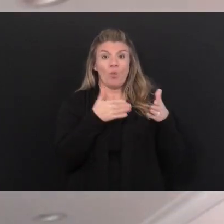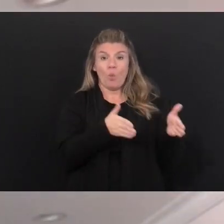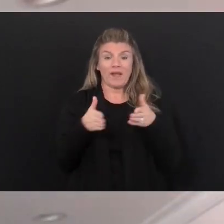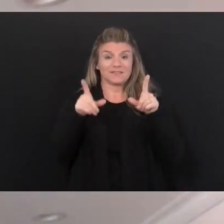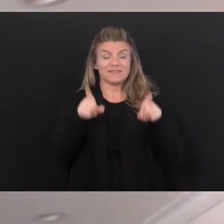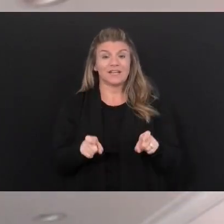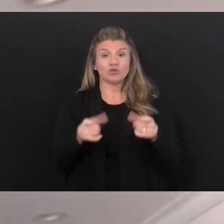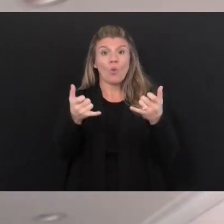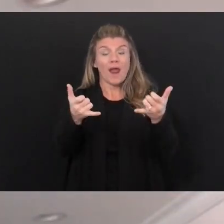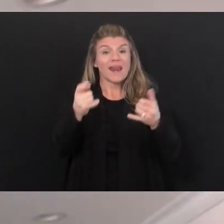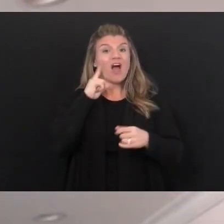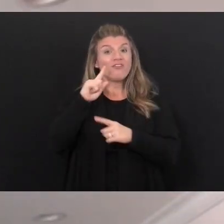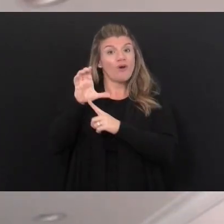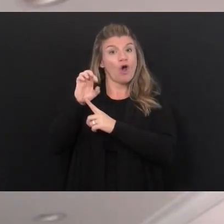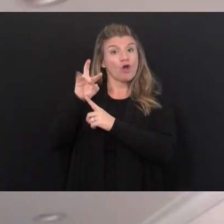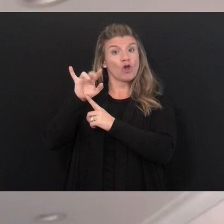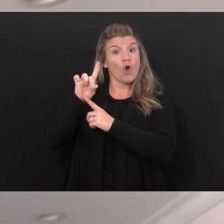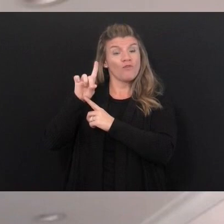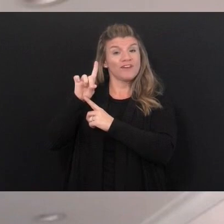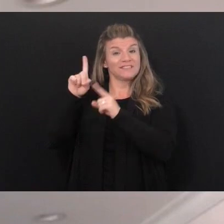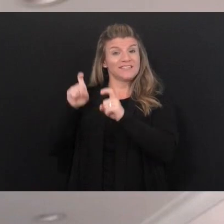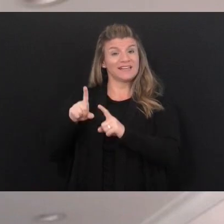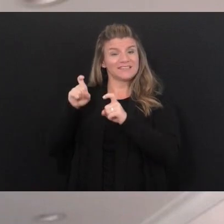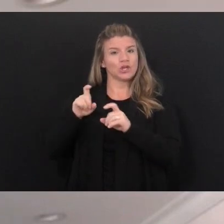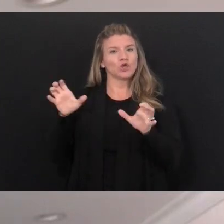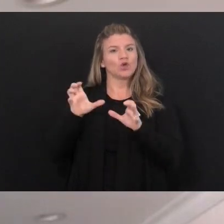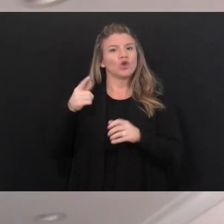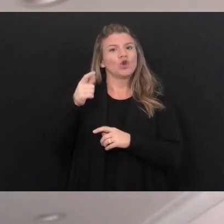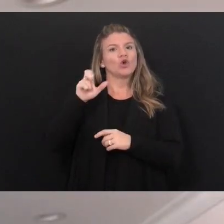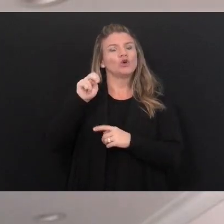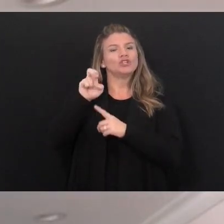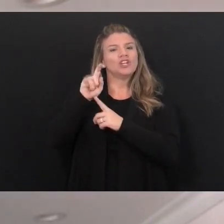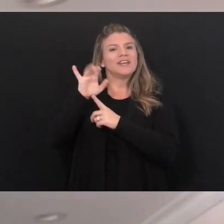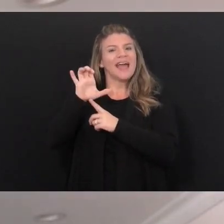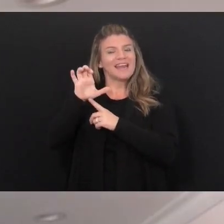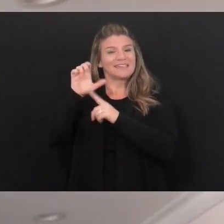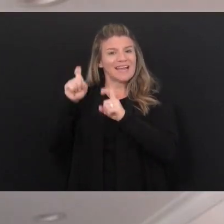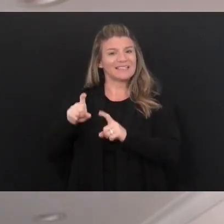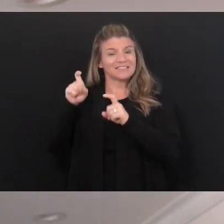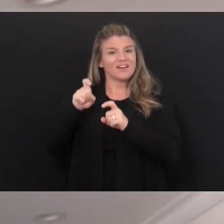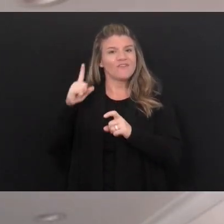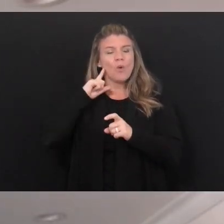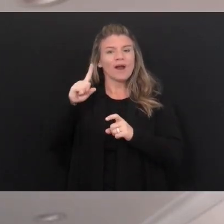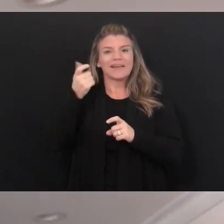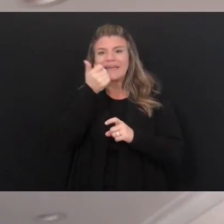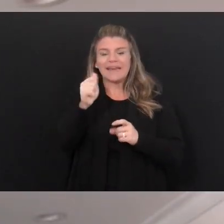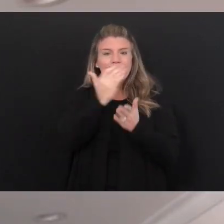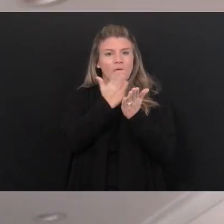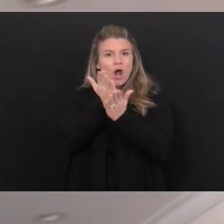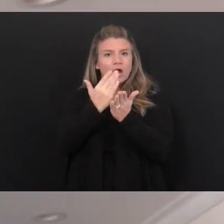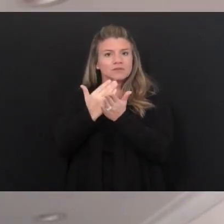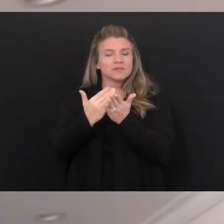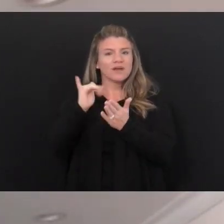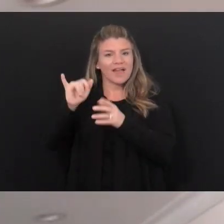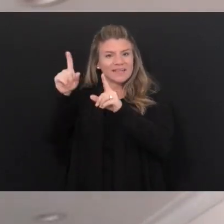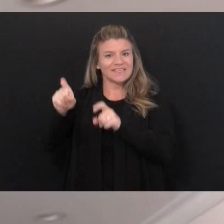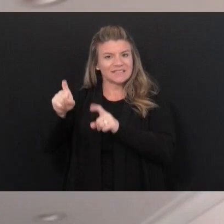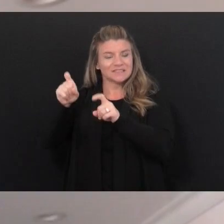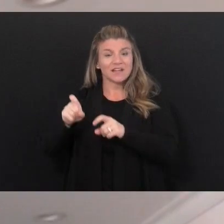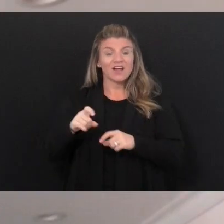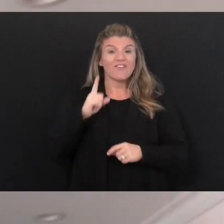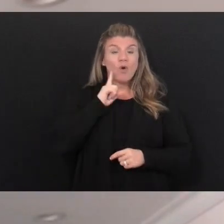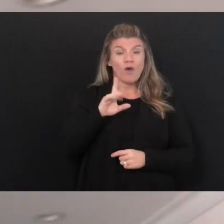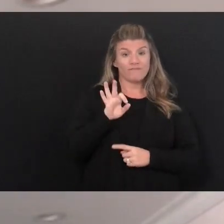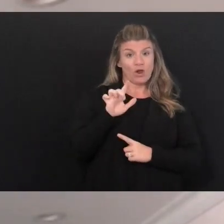now to do a COVID test, you do a genetic test for parts of the COVID virus. If you look at influenza or other